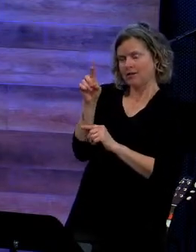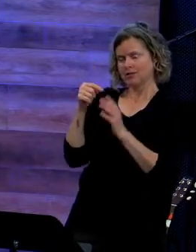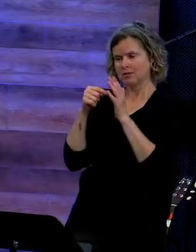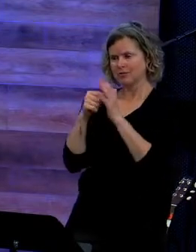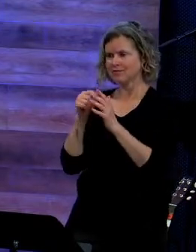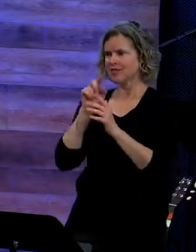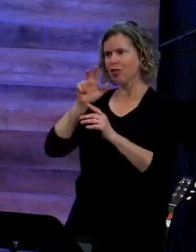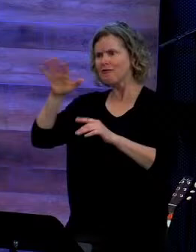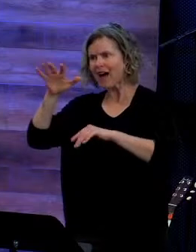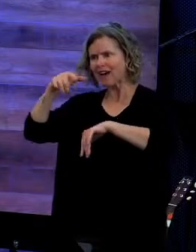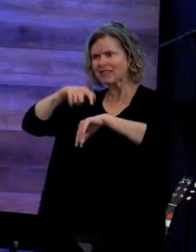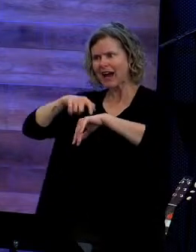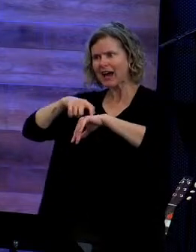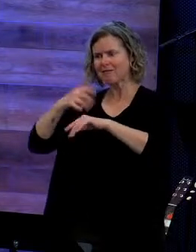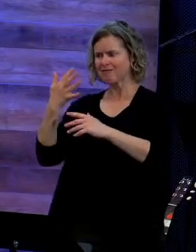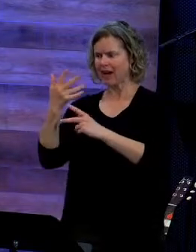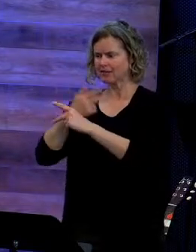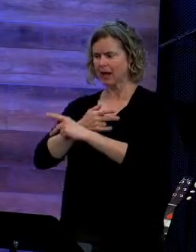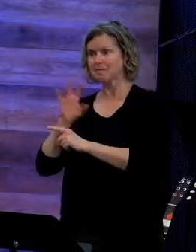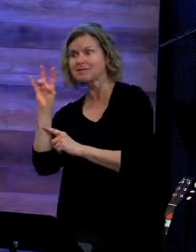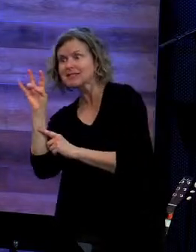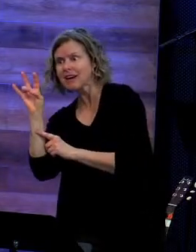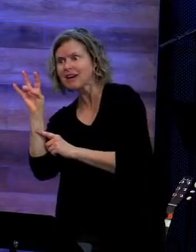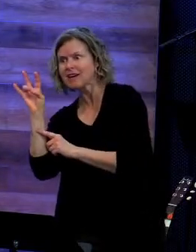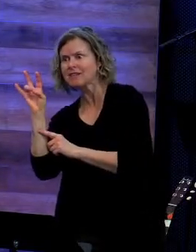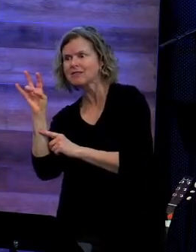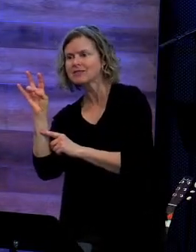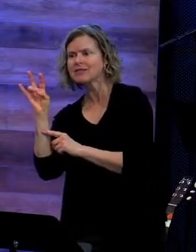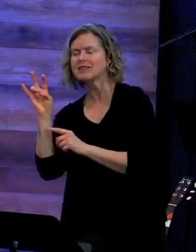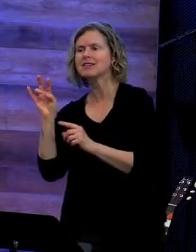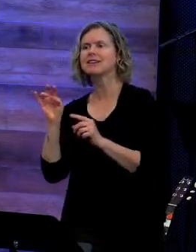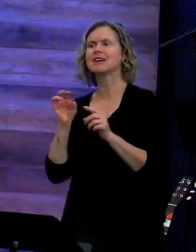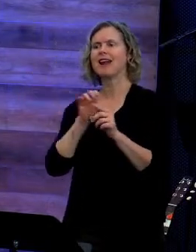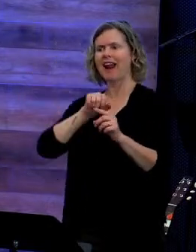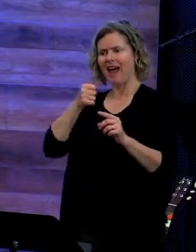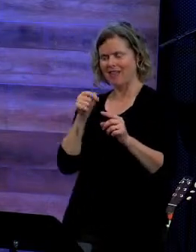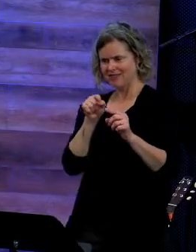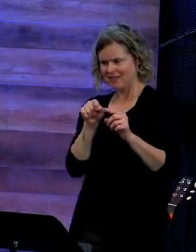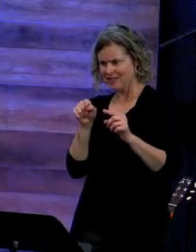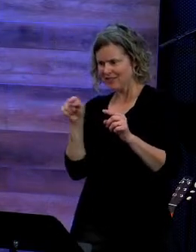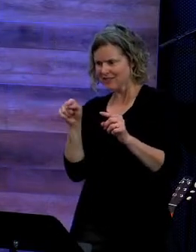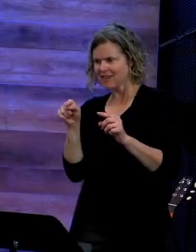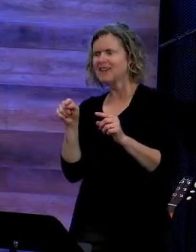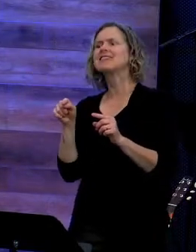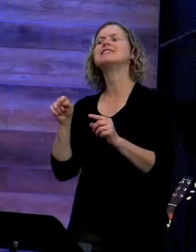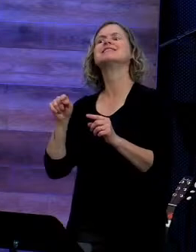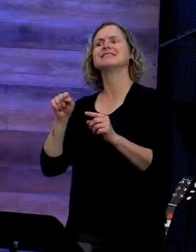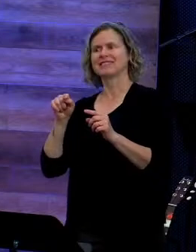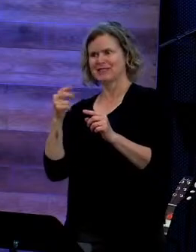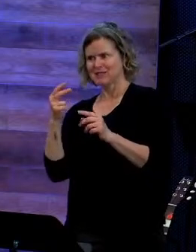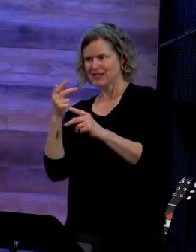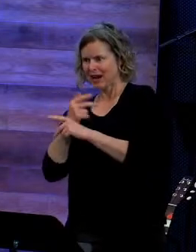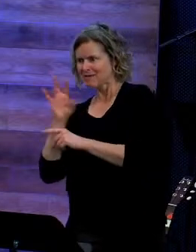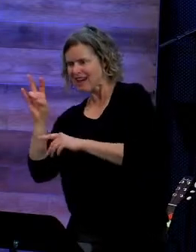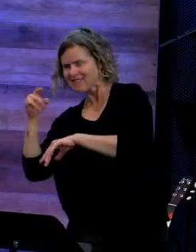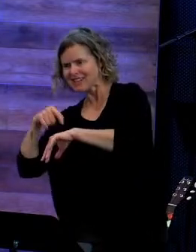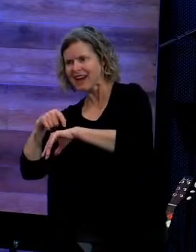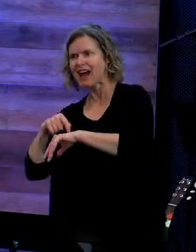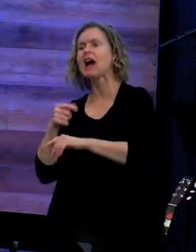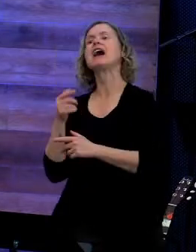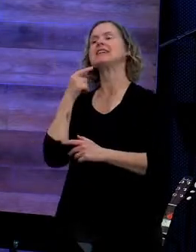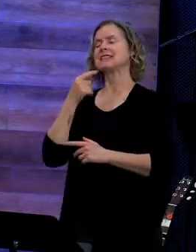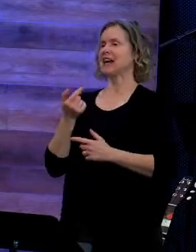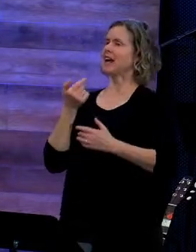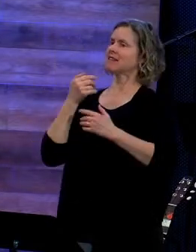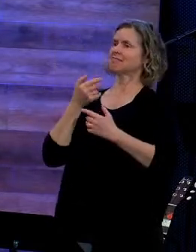3 times 7 times. God mentions that creation is good. He says creation is good how many times? 7 times, that's right. And then